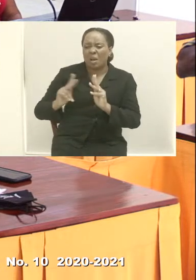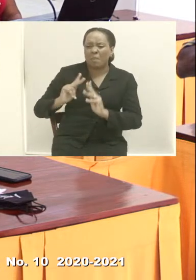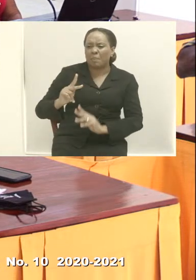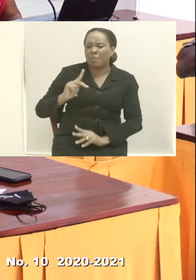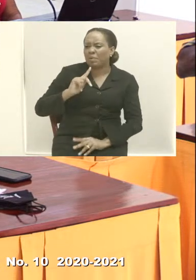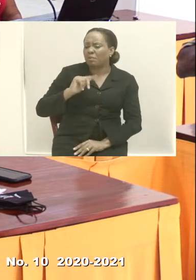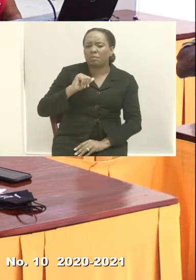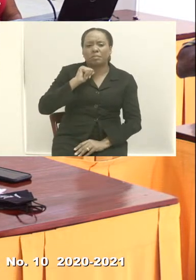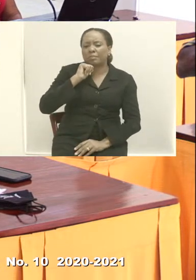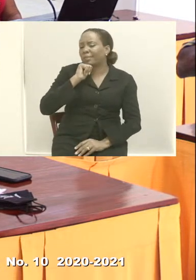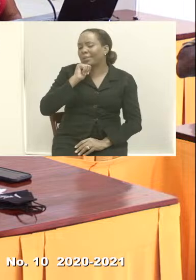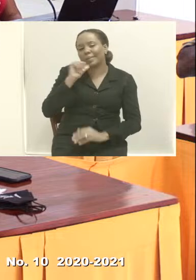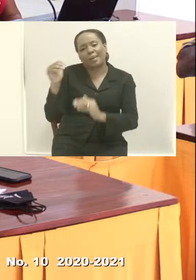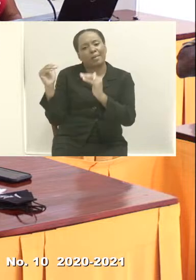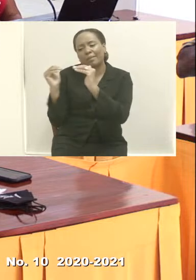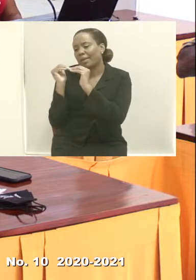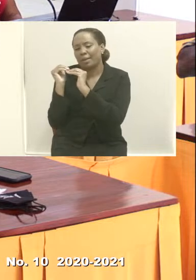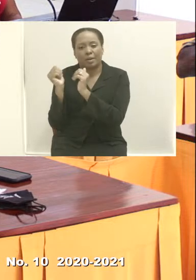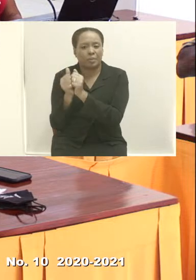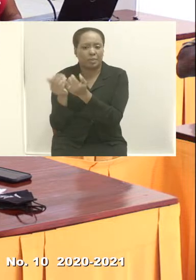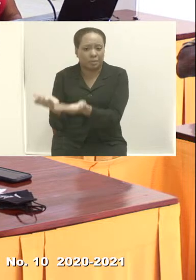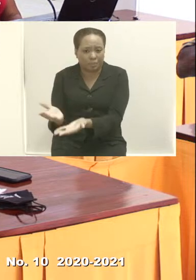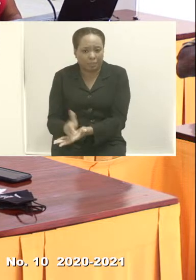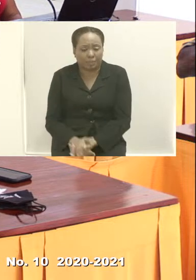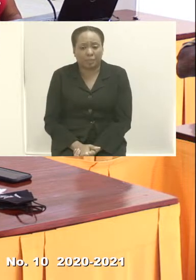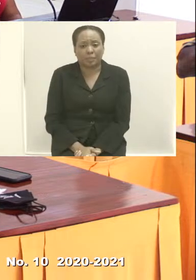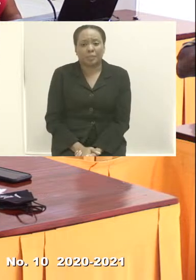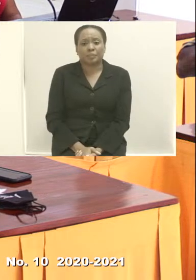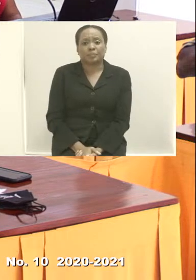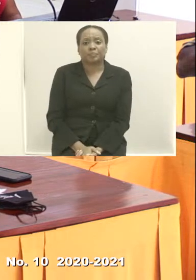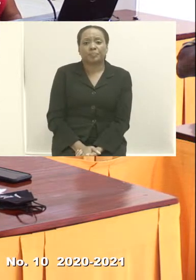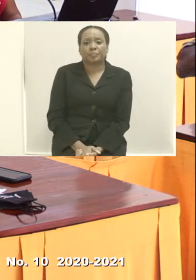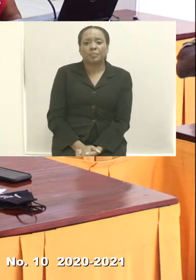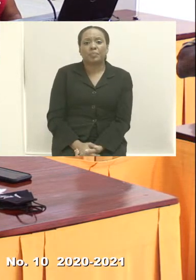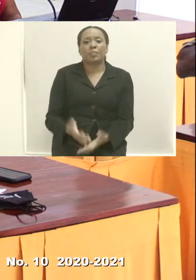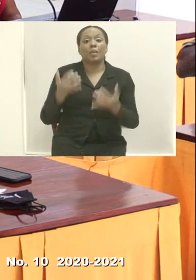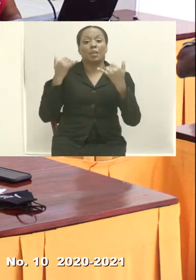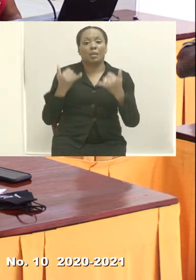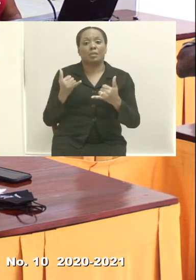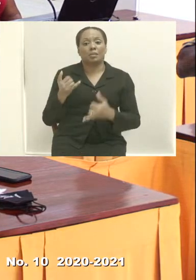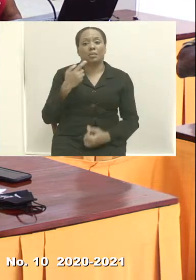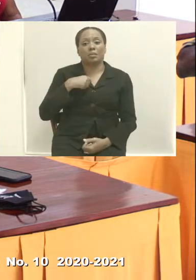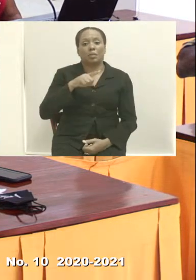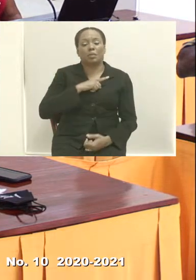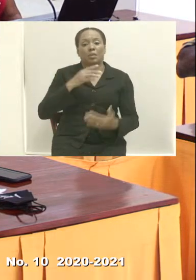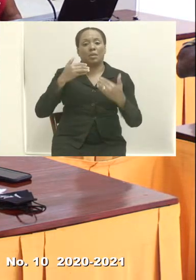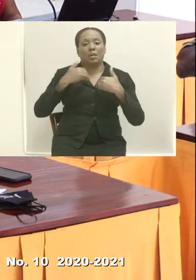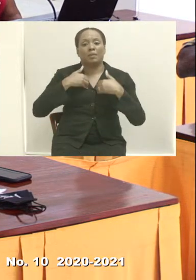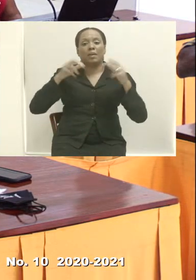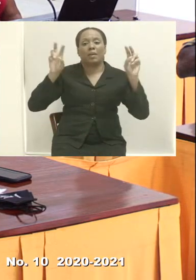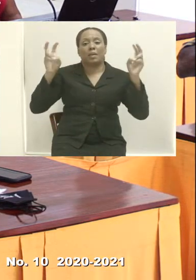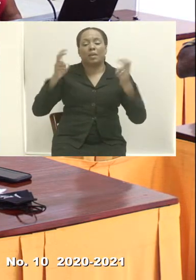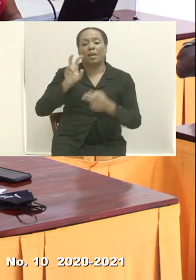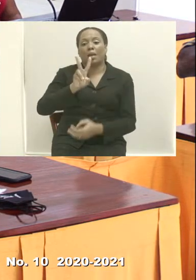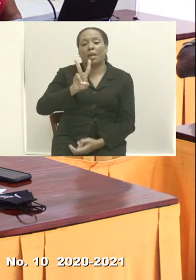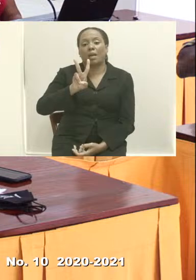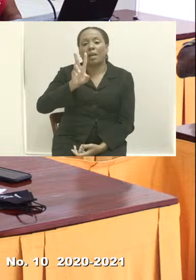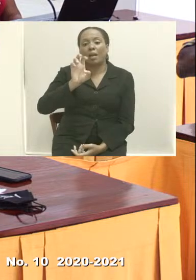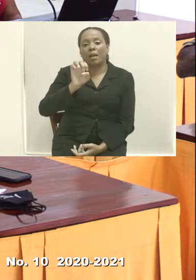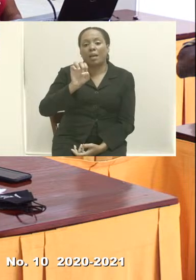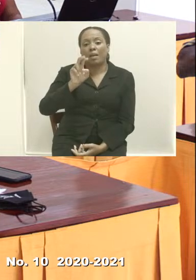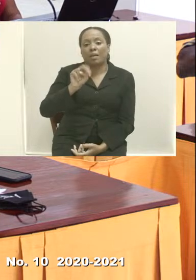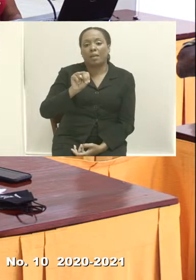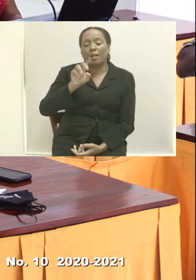very short order, is a now completed vending bill and a policy framework which will